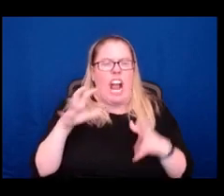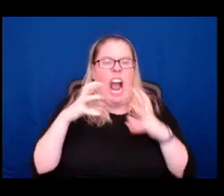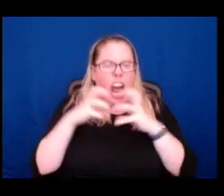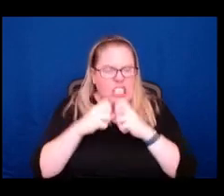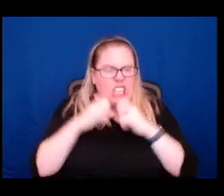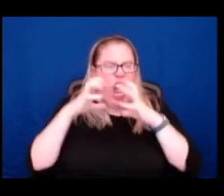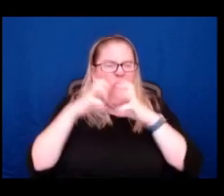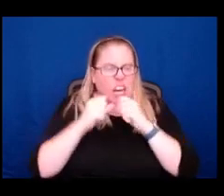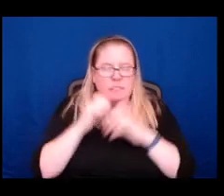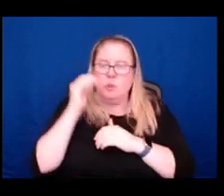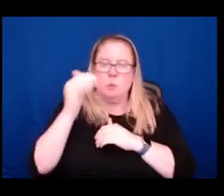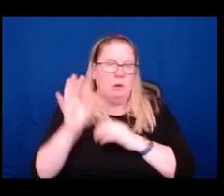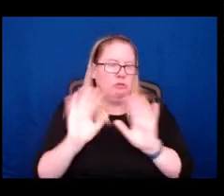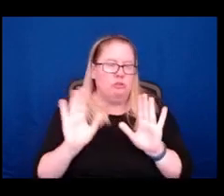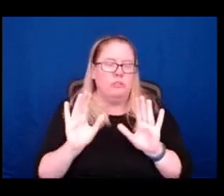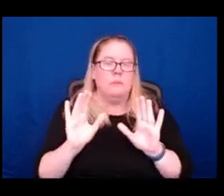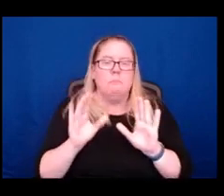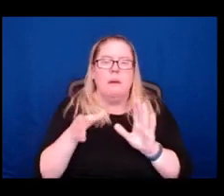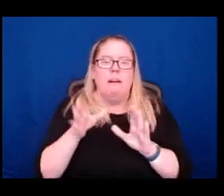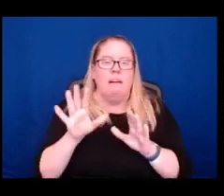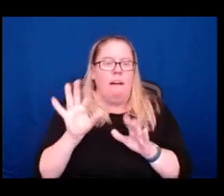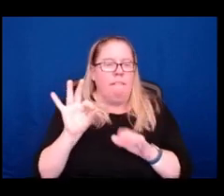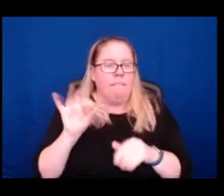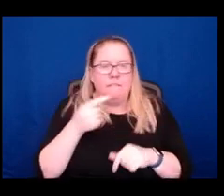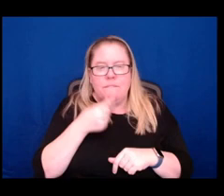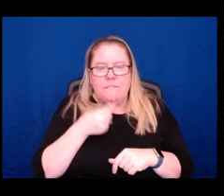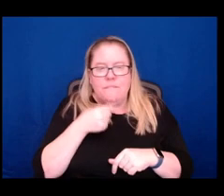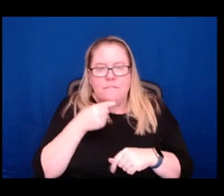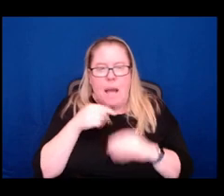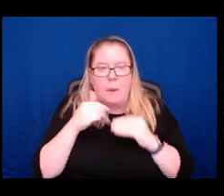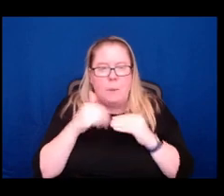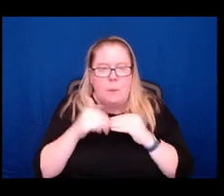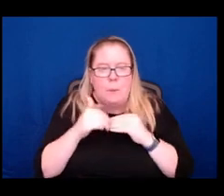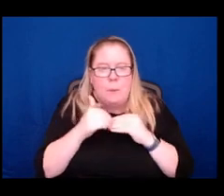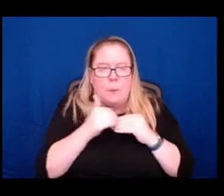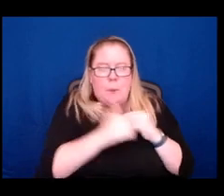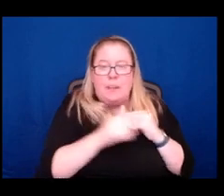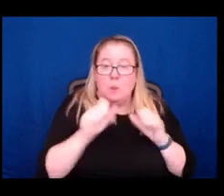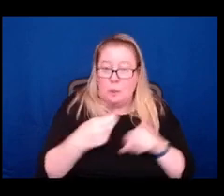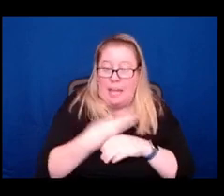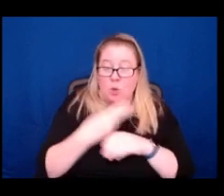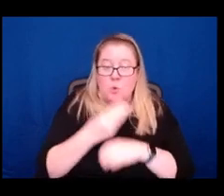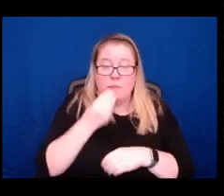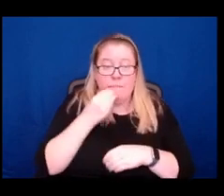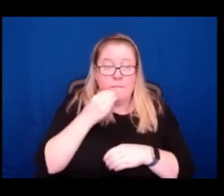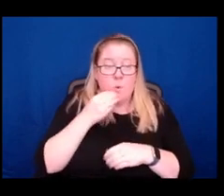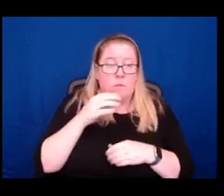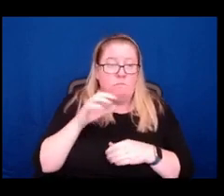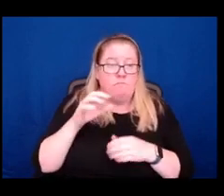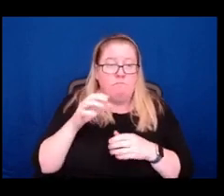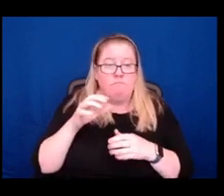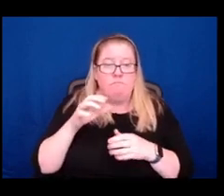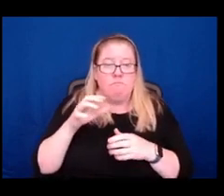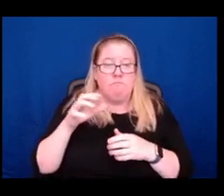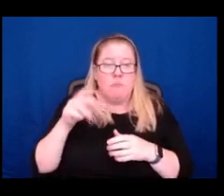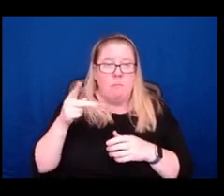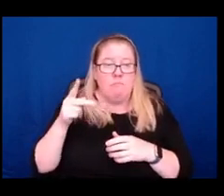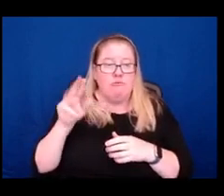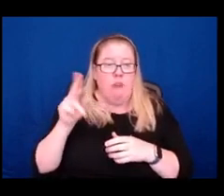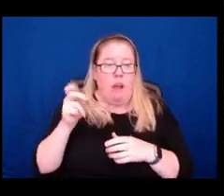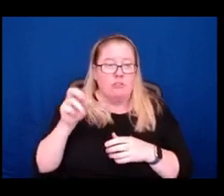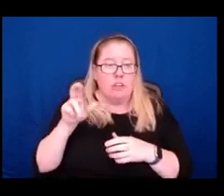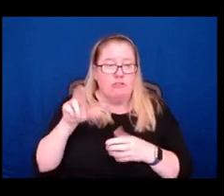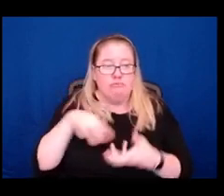fine julienne shredded cabbage. You can even use your food processor for some of this stuff, or you can use just like